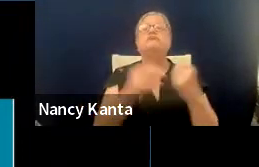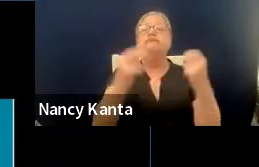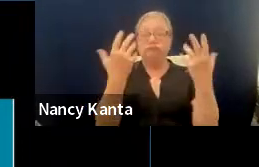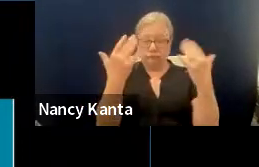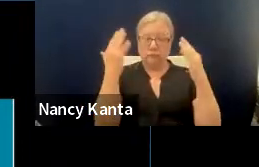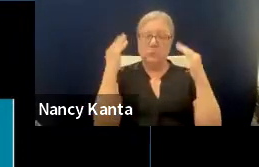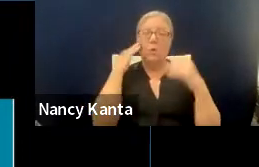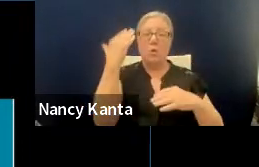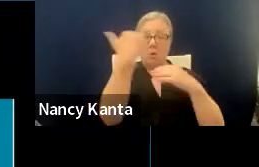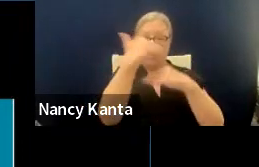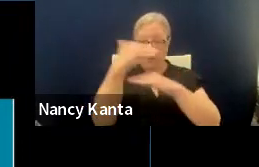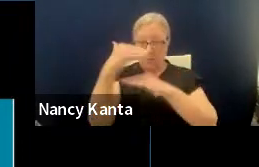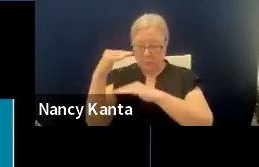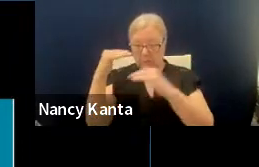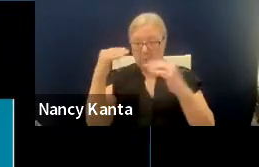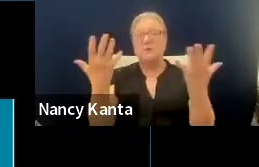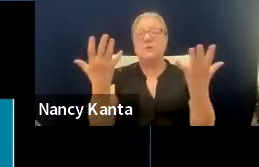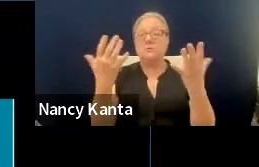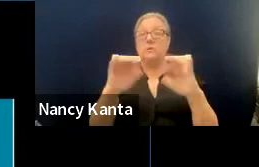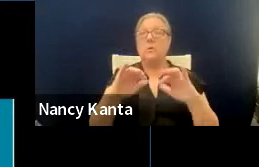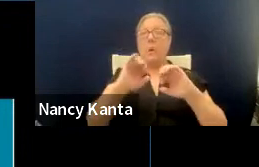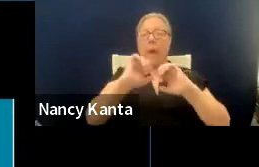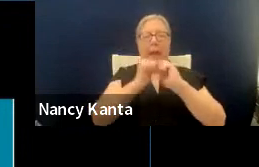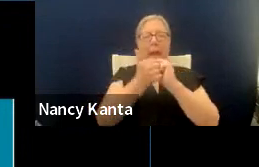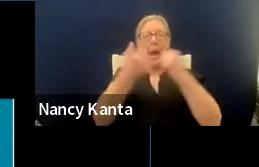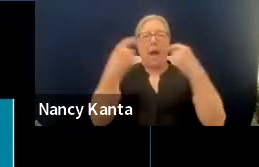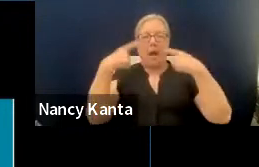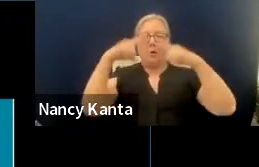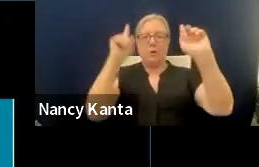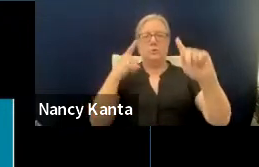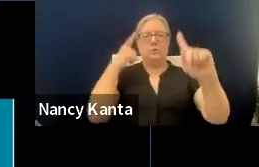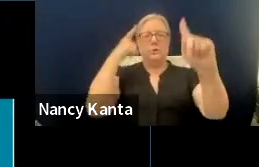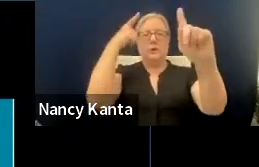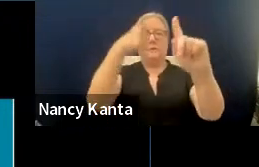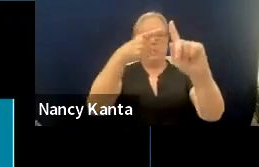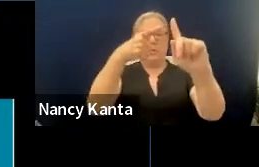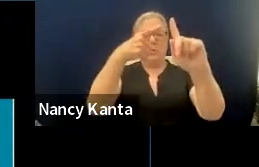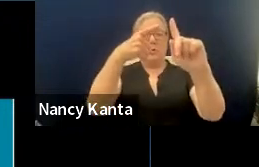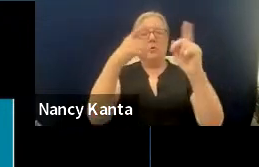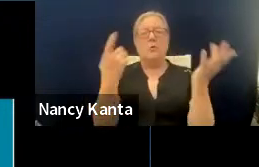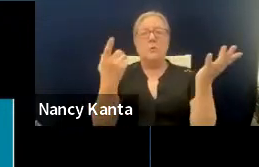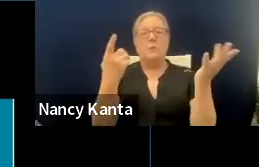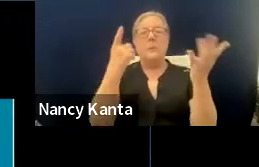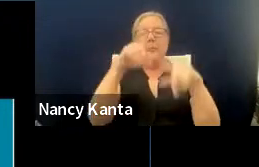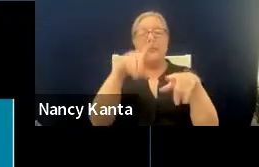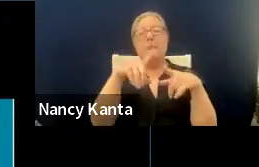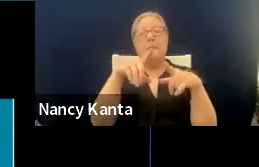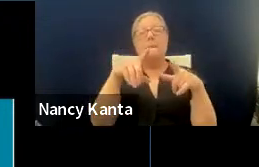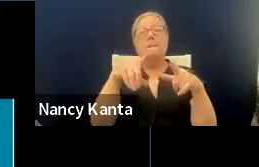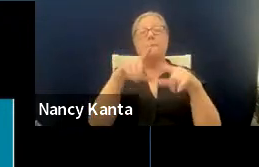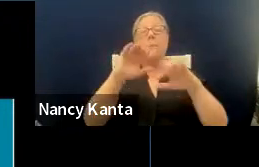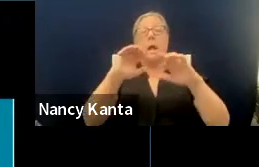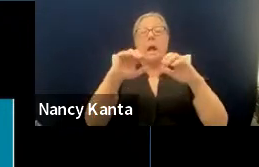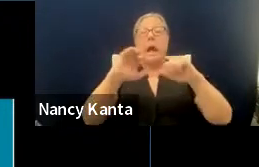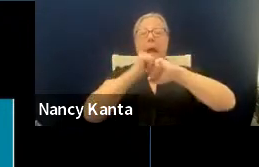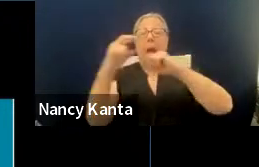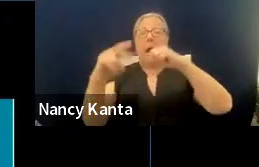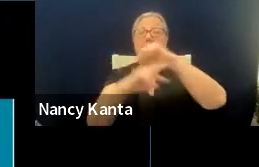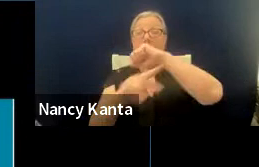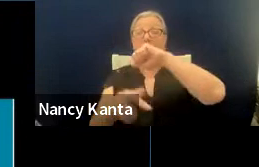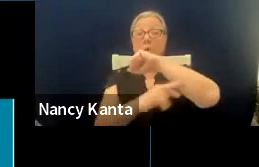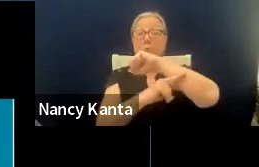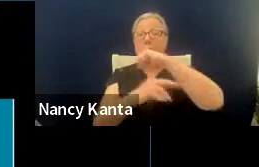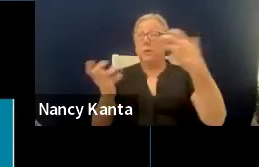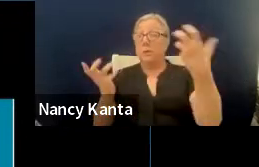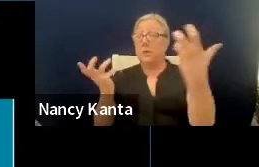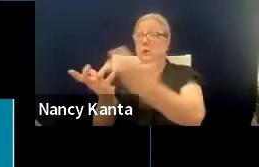to look at how we're going to achieve this. So bridge configuration, bridge typology, and then from those very large